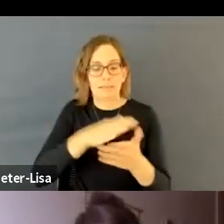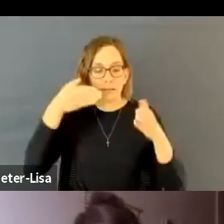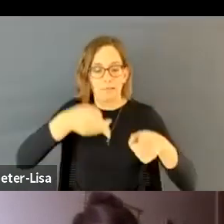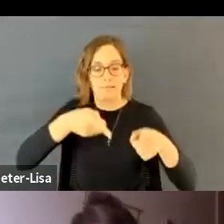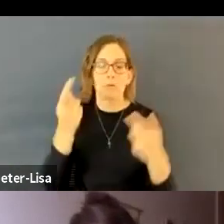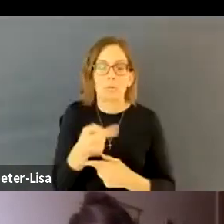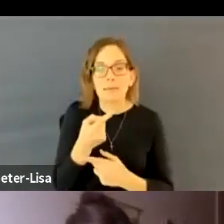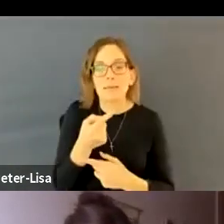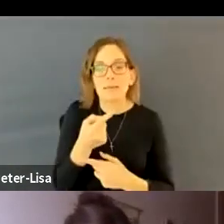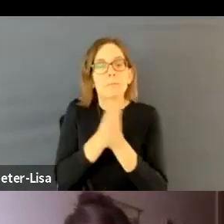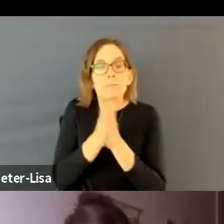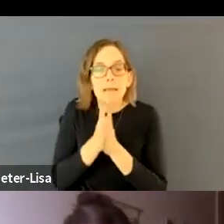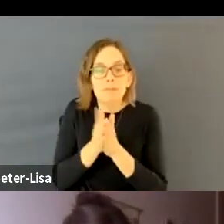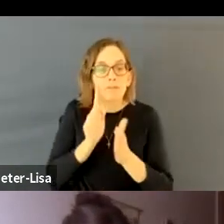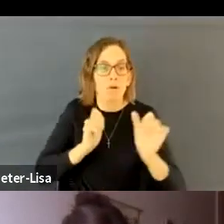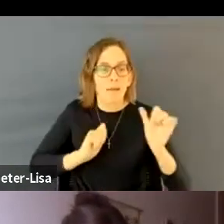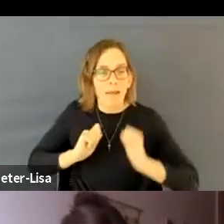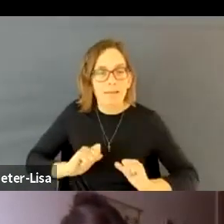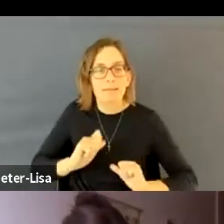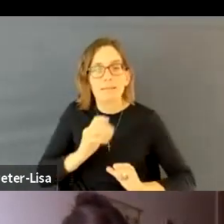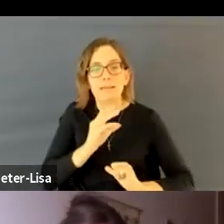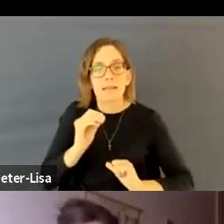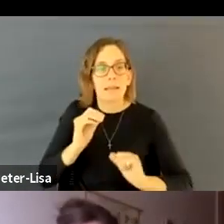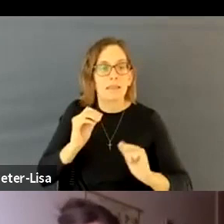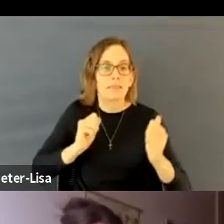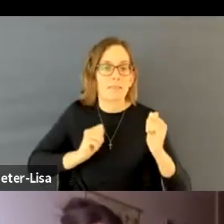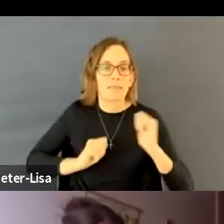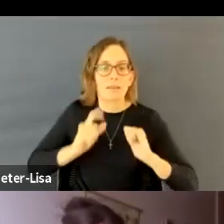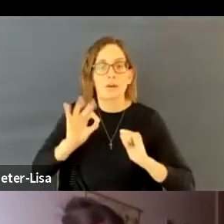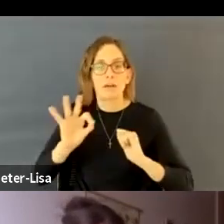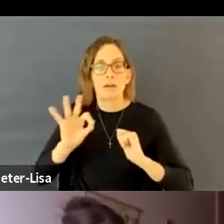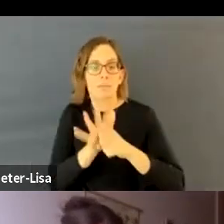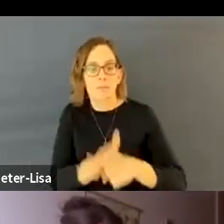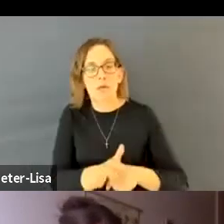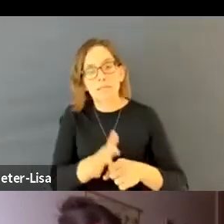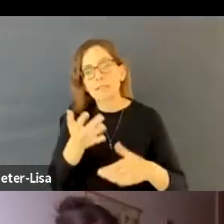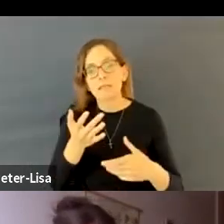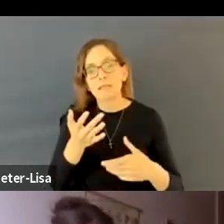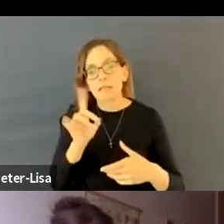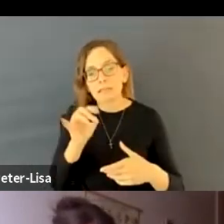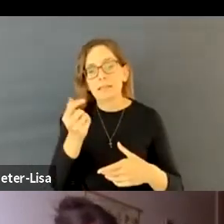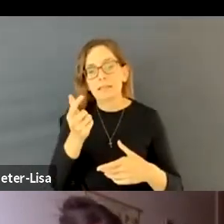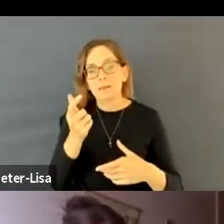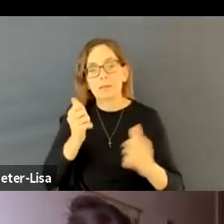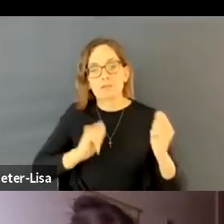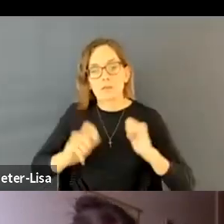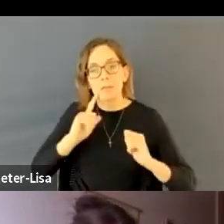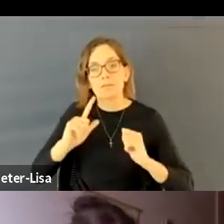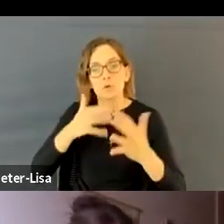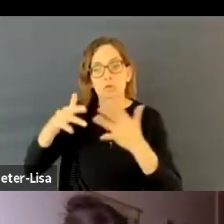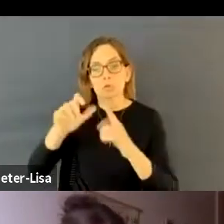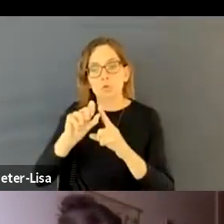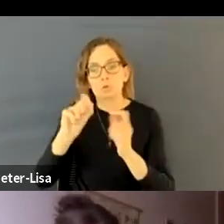passionate about acting and theater of the oppressed. I did a little bit of drama for social change